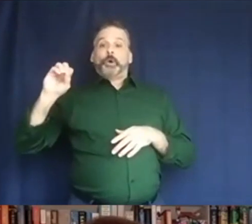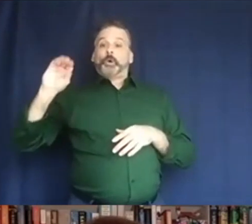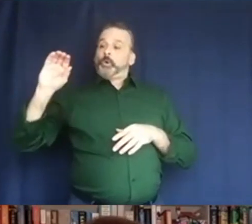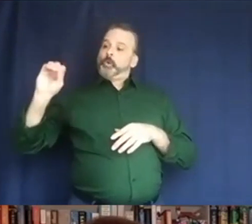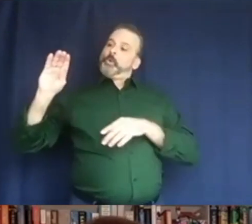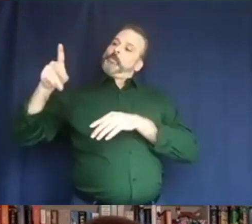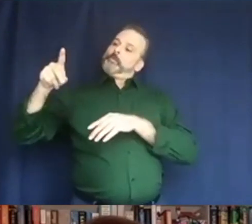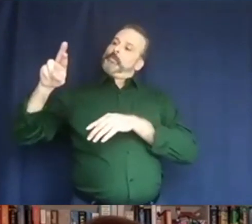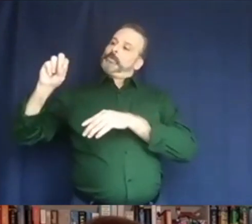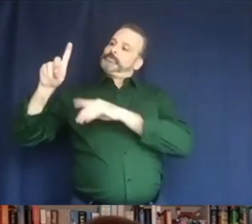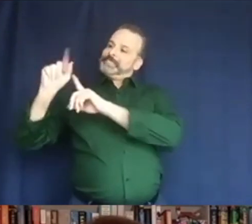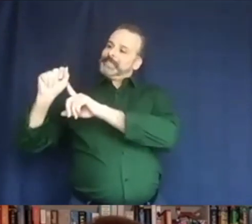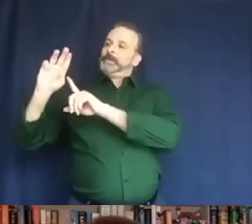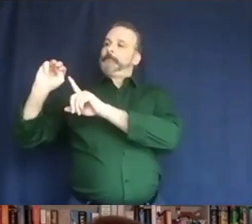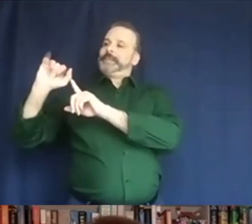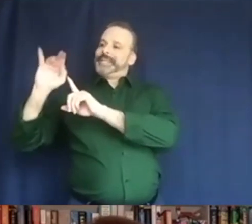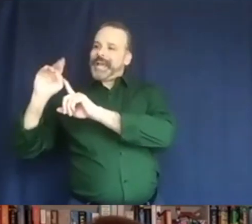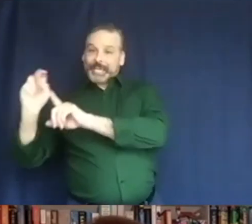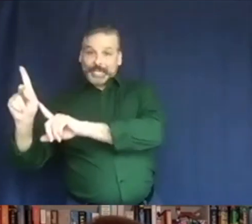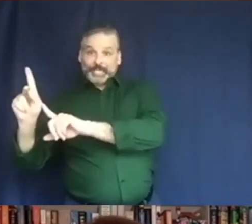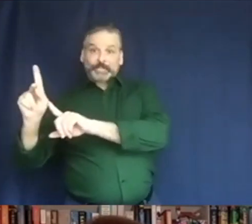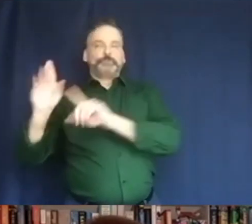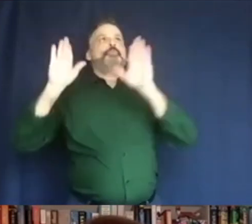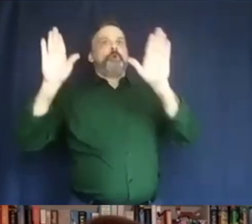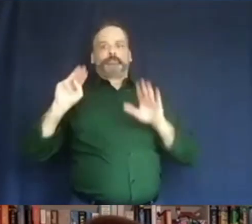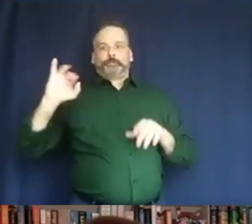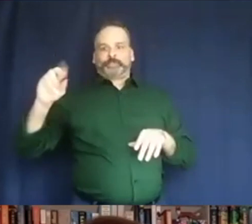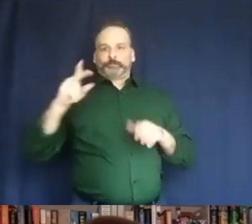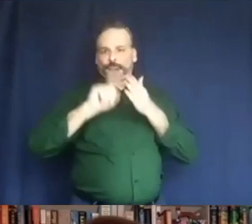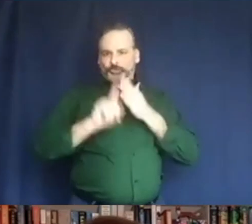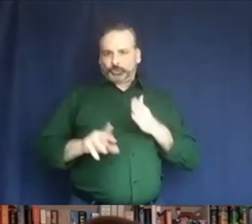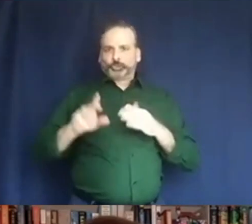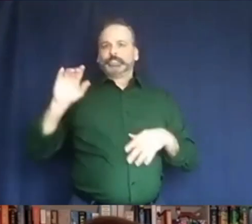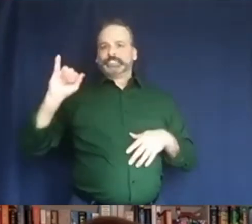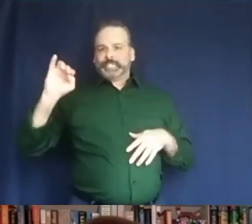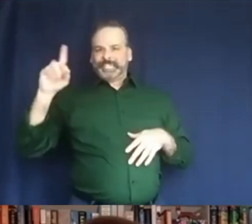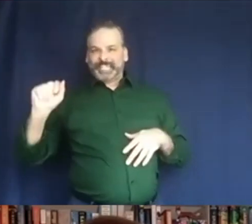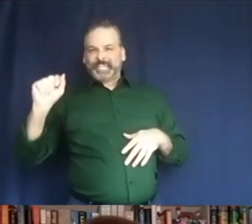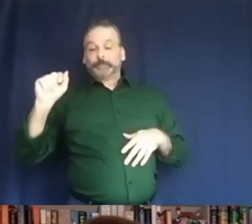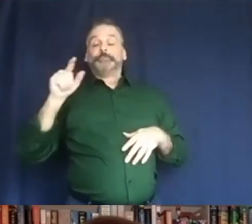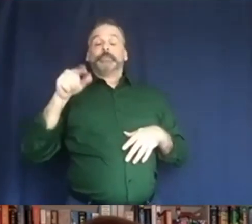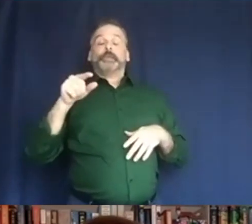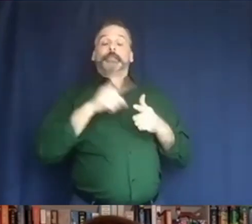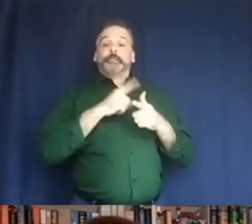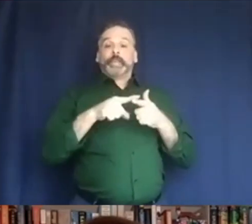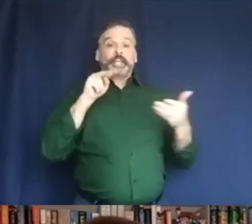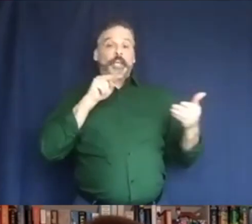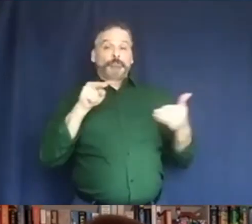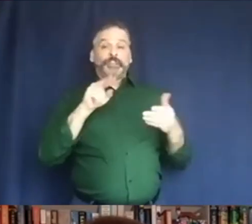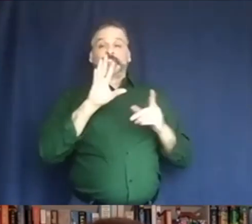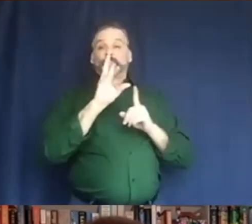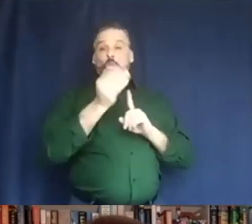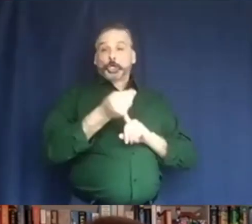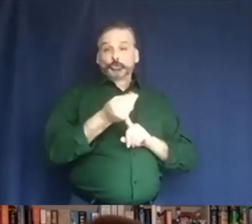amazing mythologist in India. And then after that, I kind of went into looking at the cultural stuff, which I had really enjoyed as a child, like